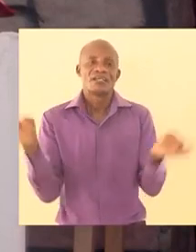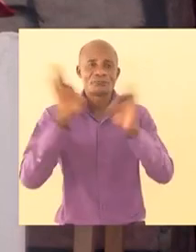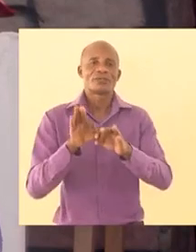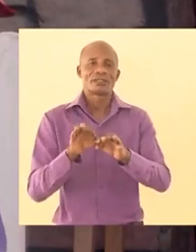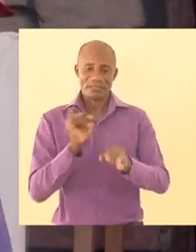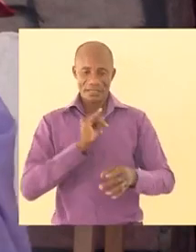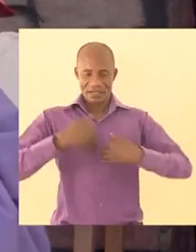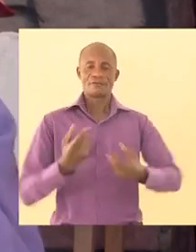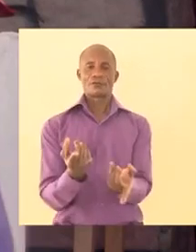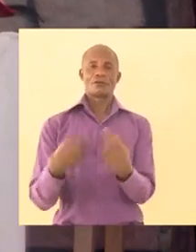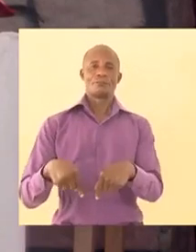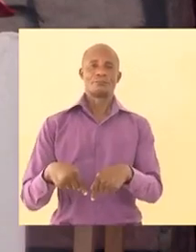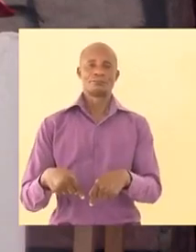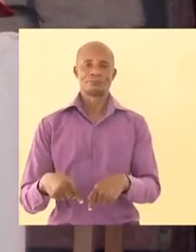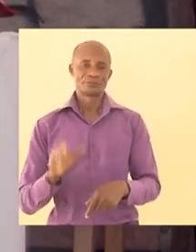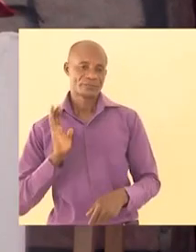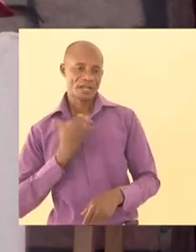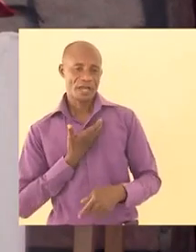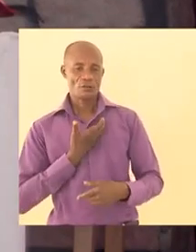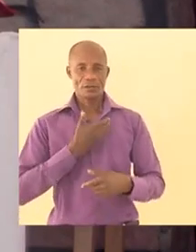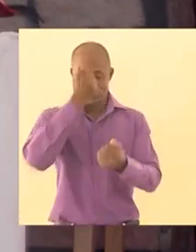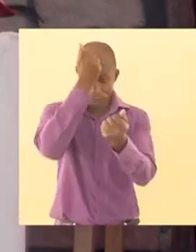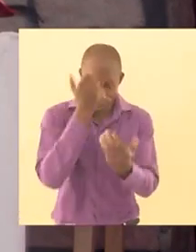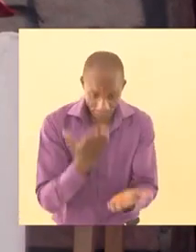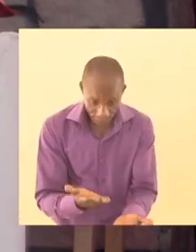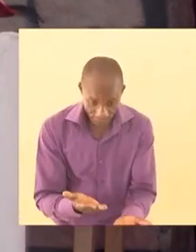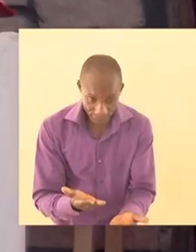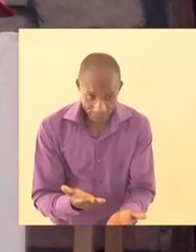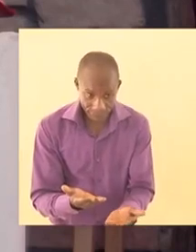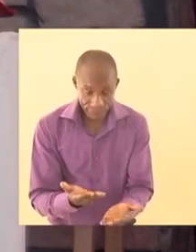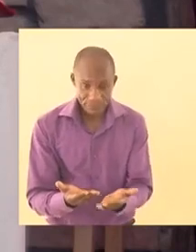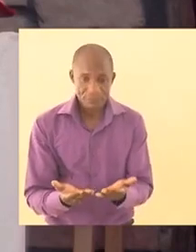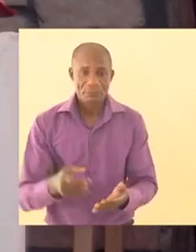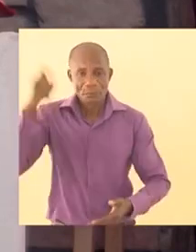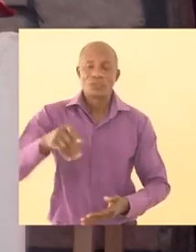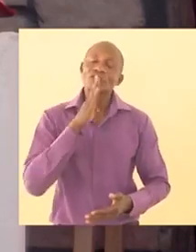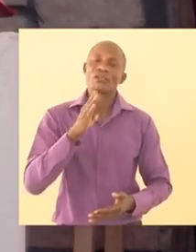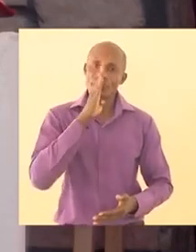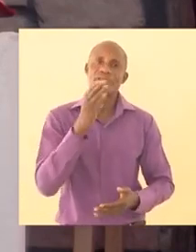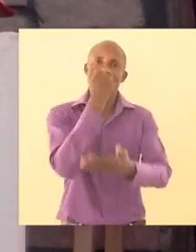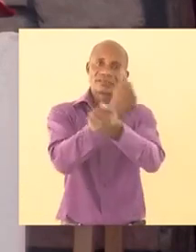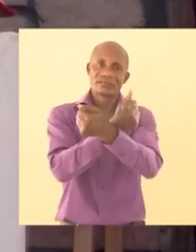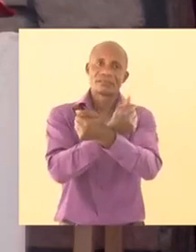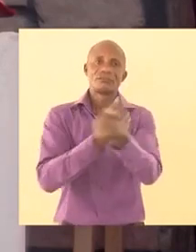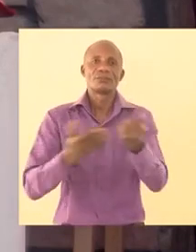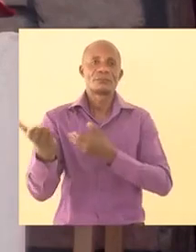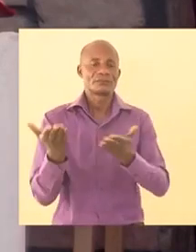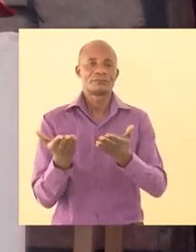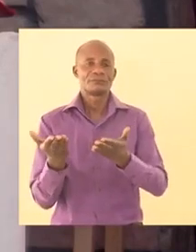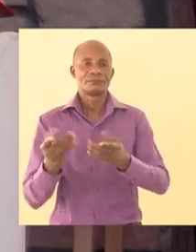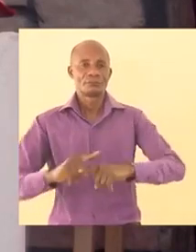come. Our obedience must not be slavish, must be motivated by love and not